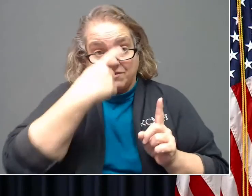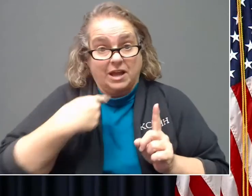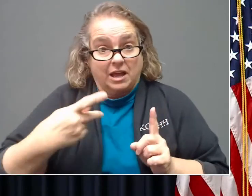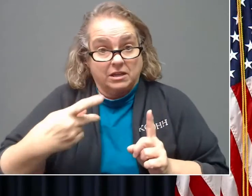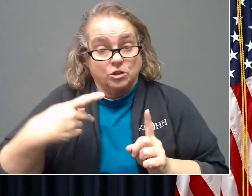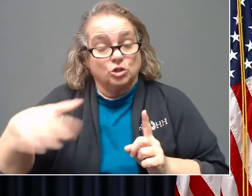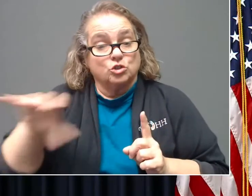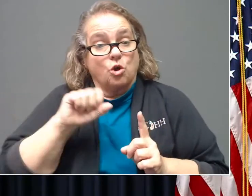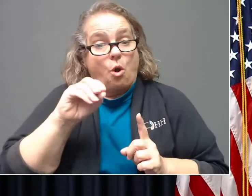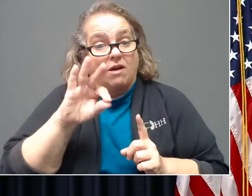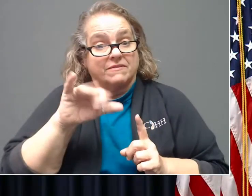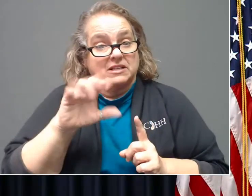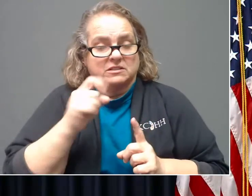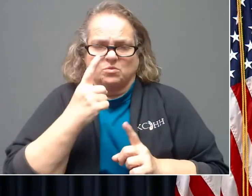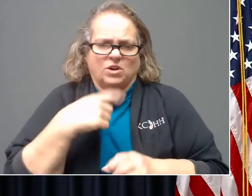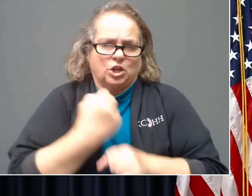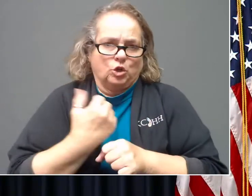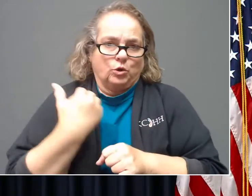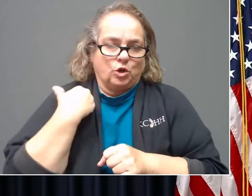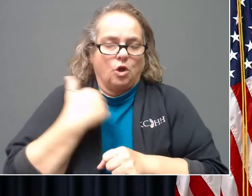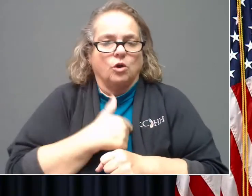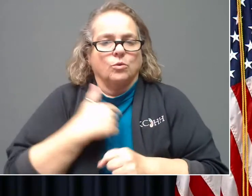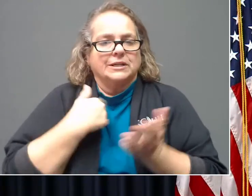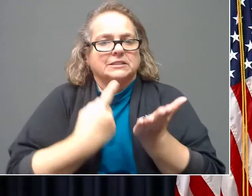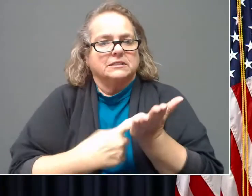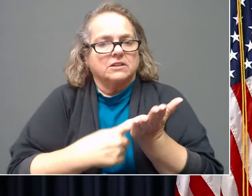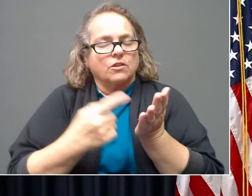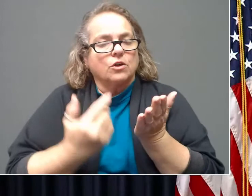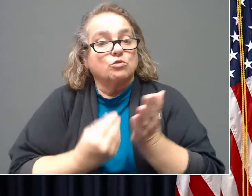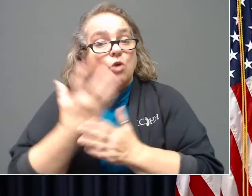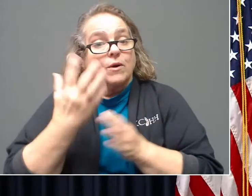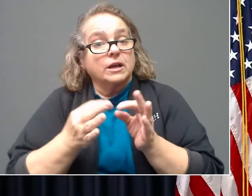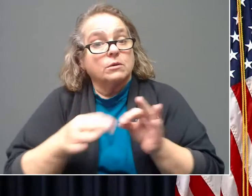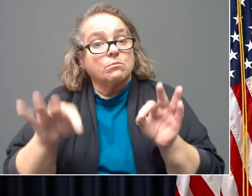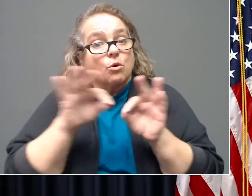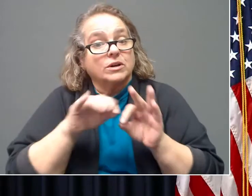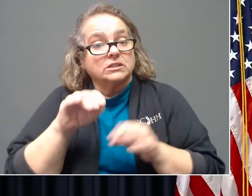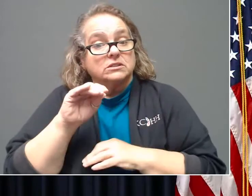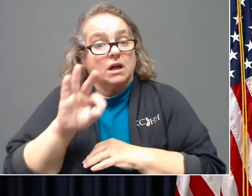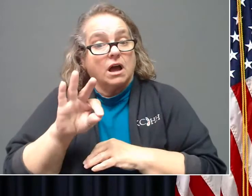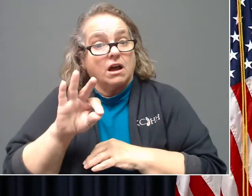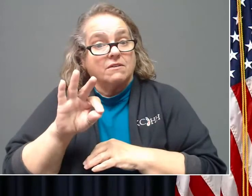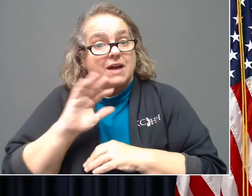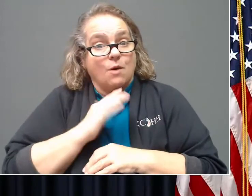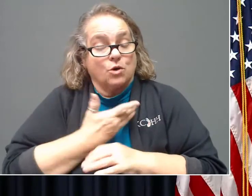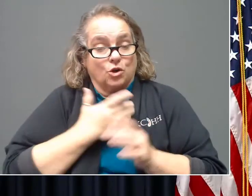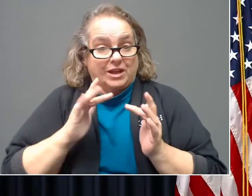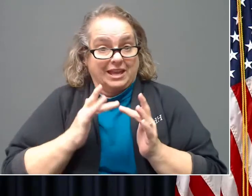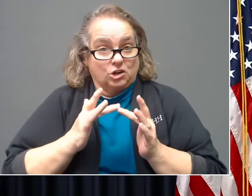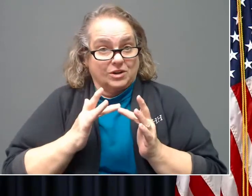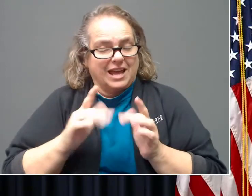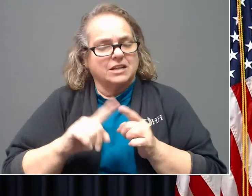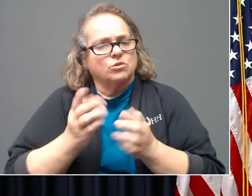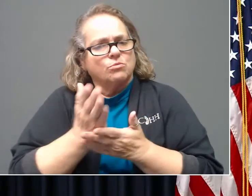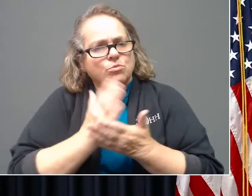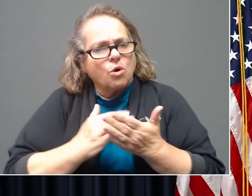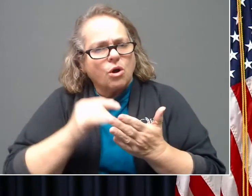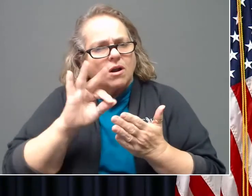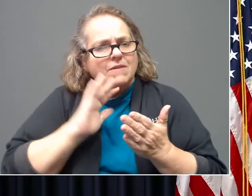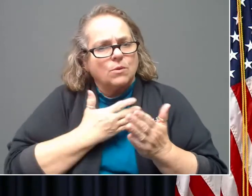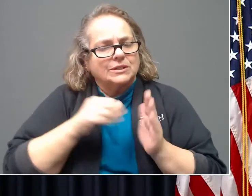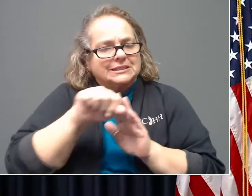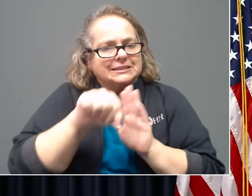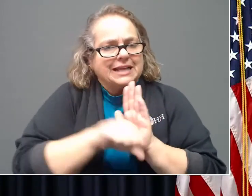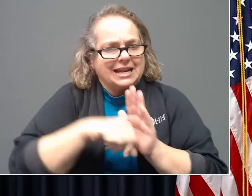ago, we spoke about the growing importance of our internet as part of our state's infrastructure,